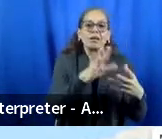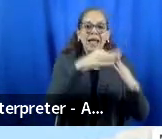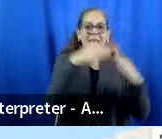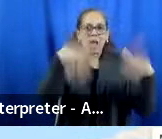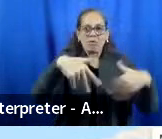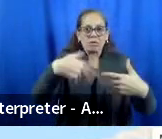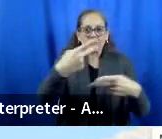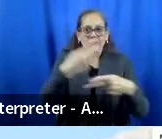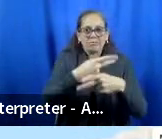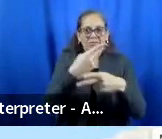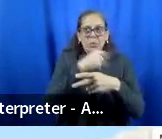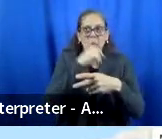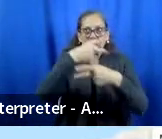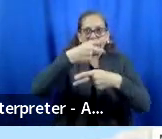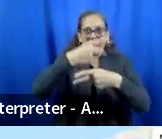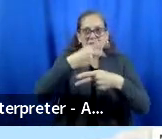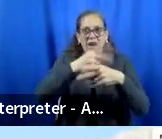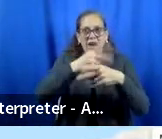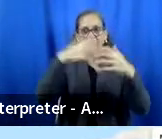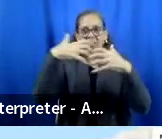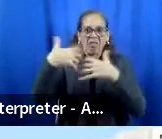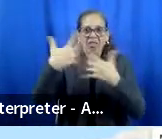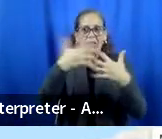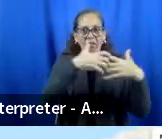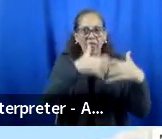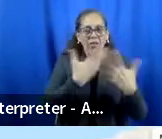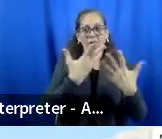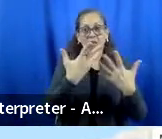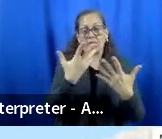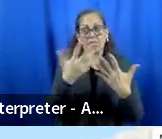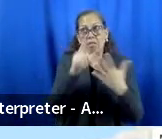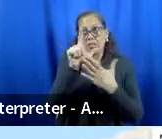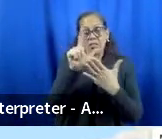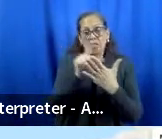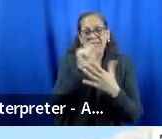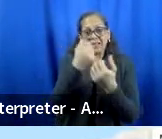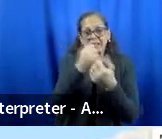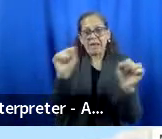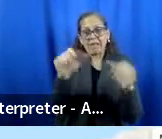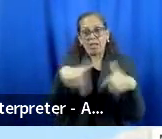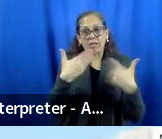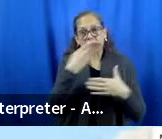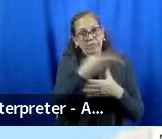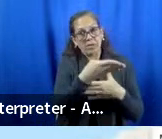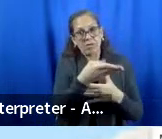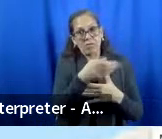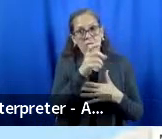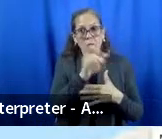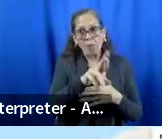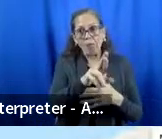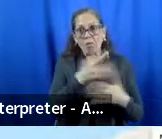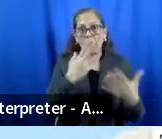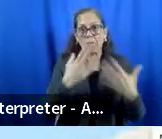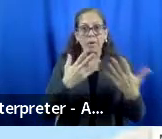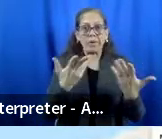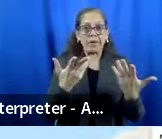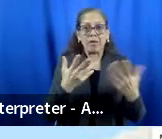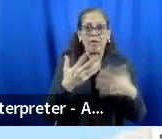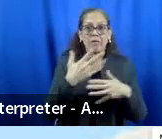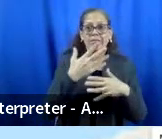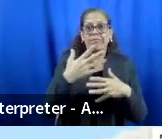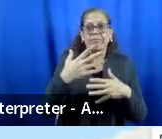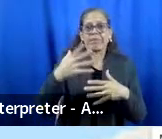maintained is also less stable because it may be legally unsafe to live in, or it could be a sign of landlord